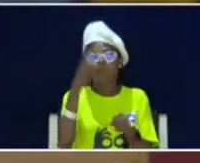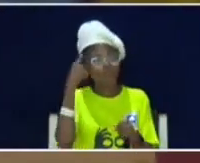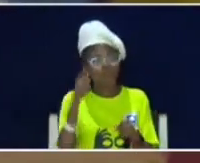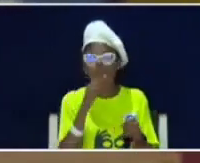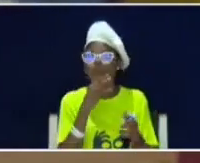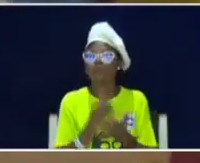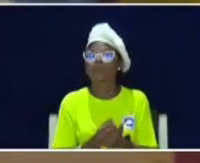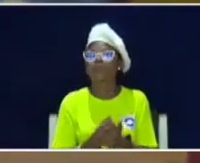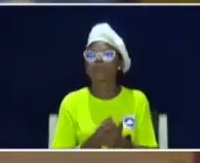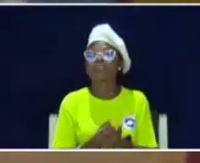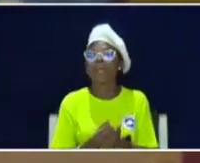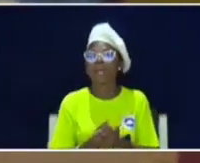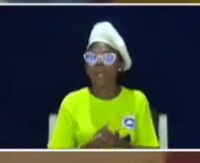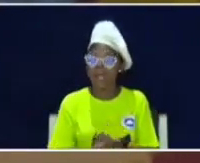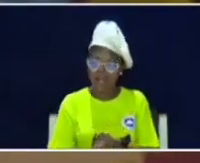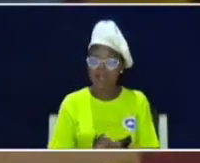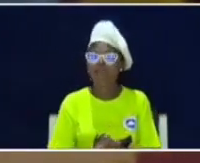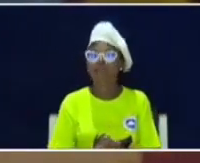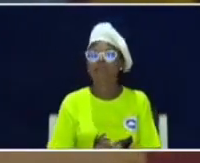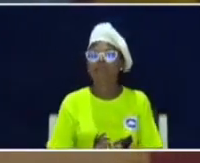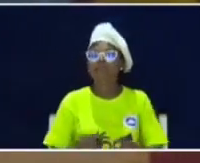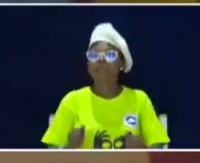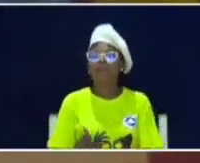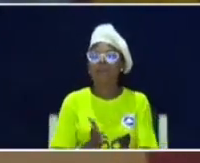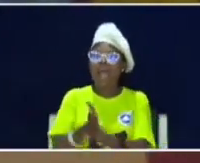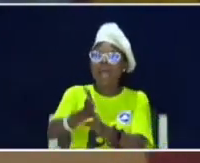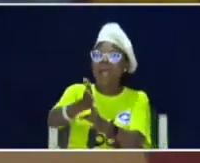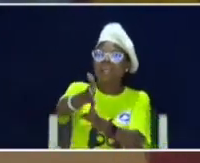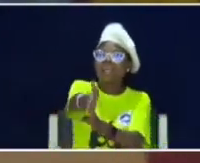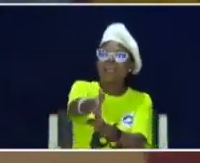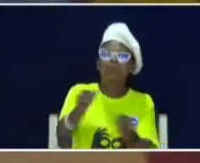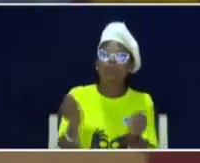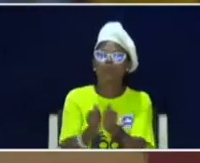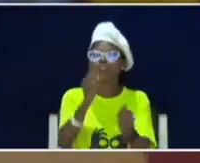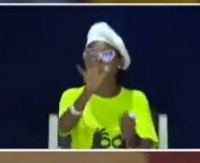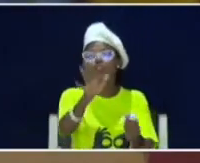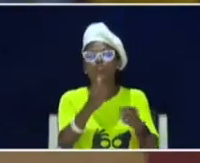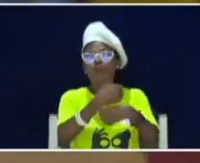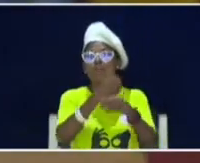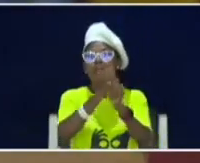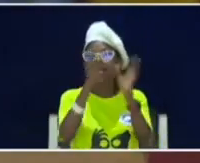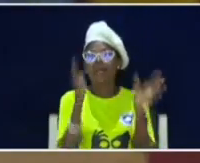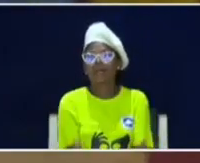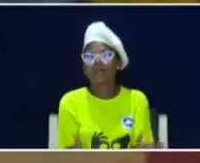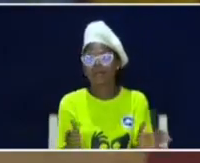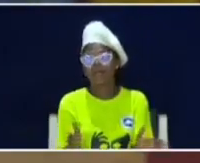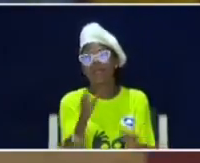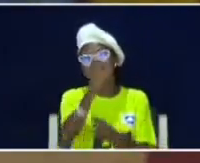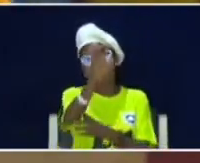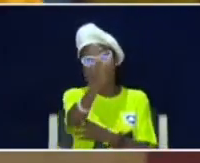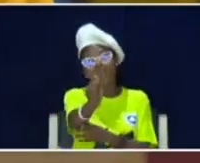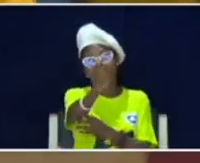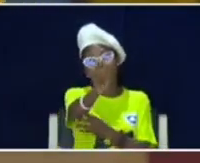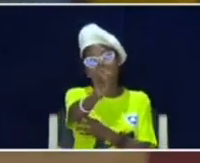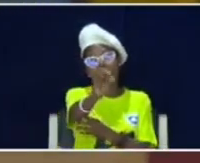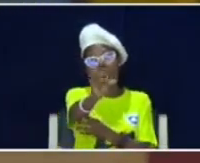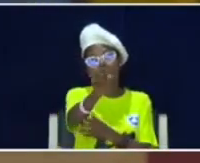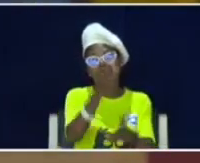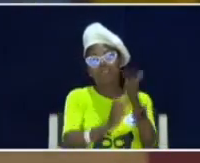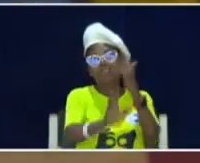four, align with your maker. Amos chapter 3, verse 3. Amos chapter 3, verse 3